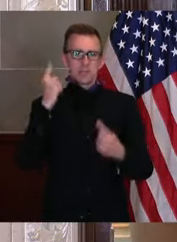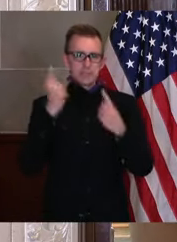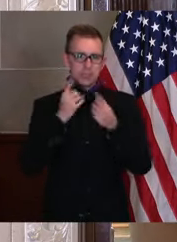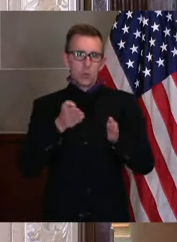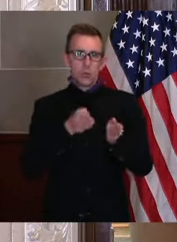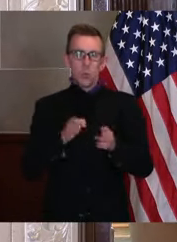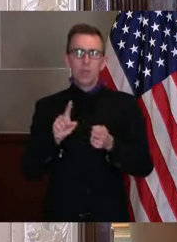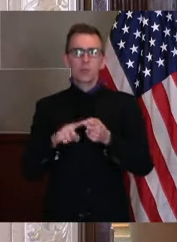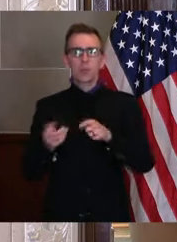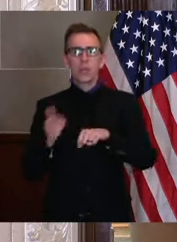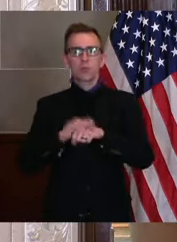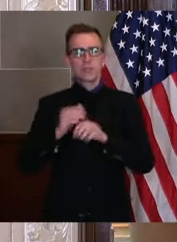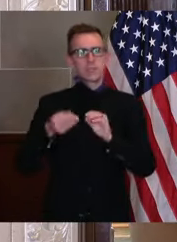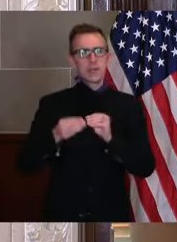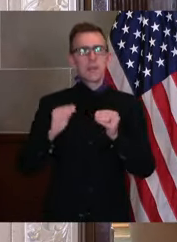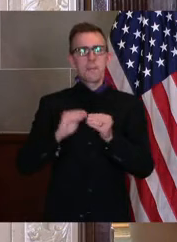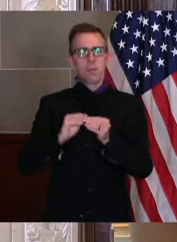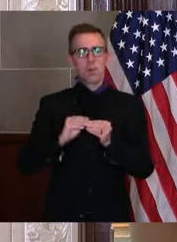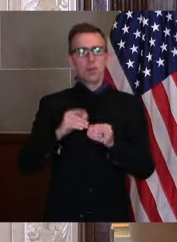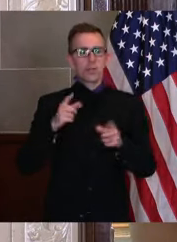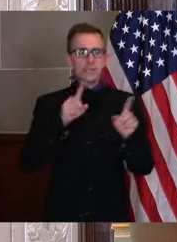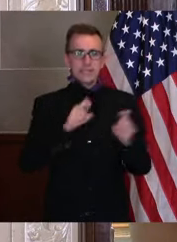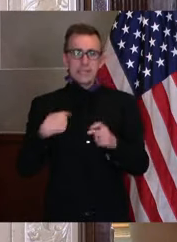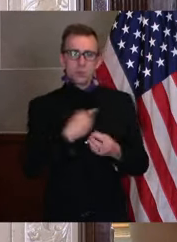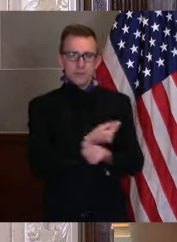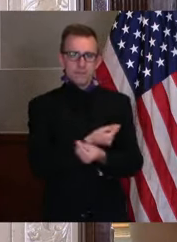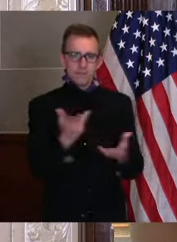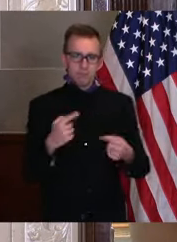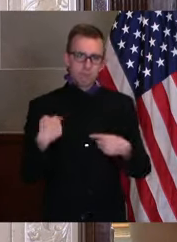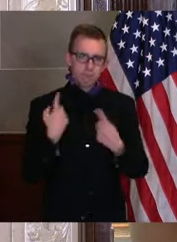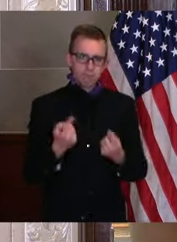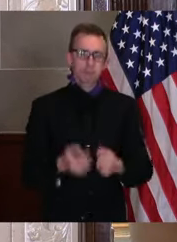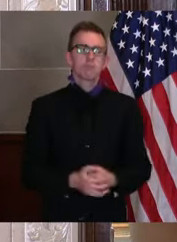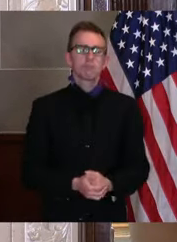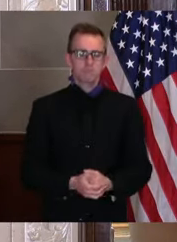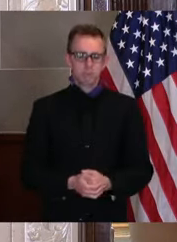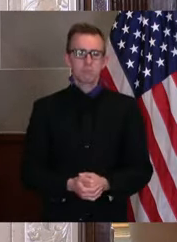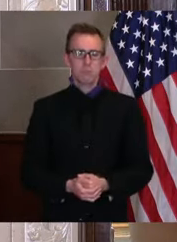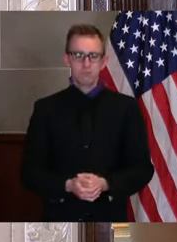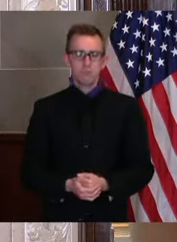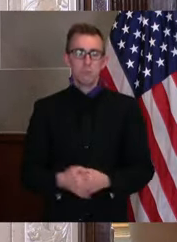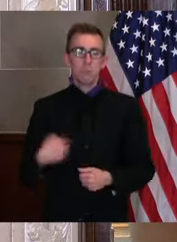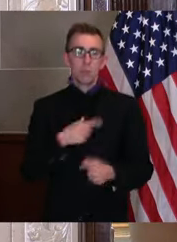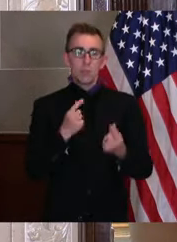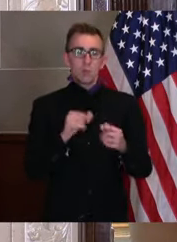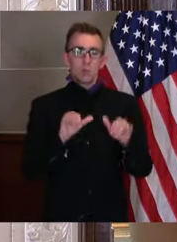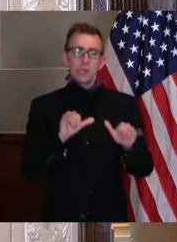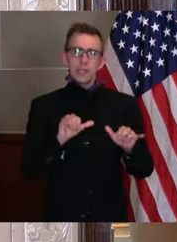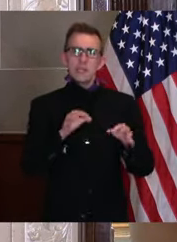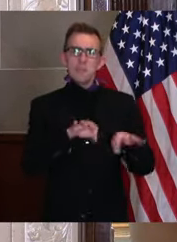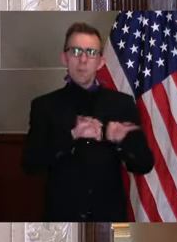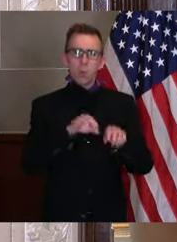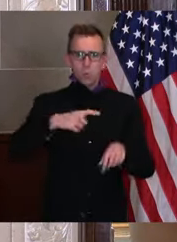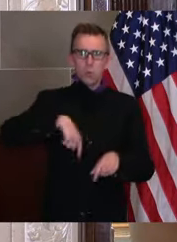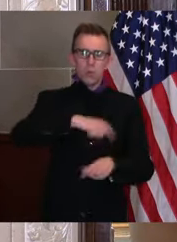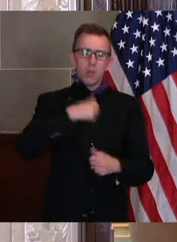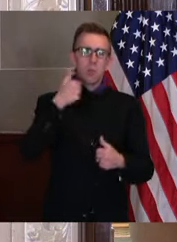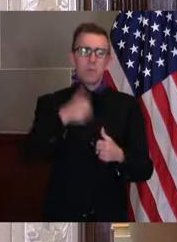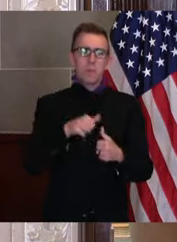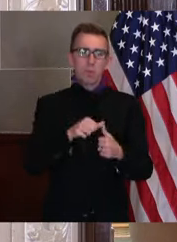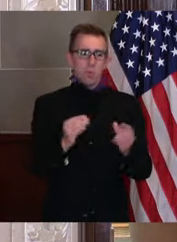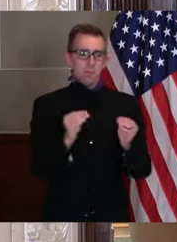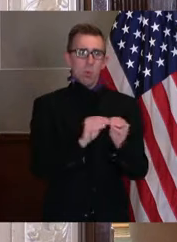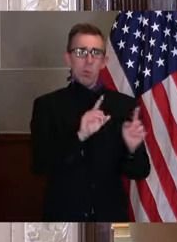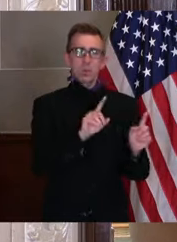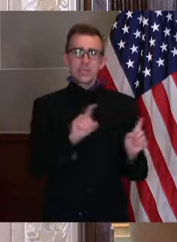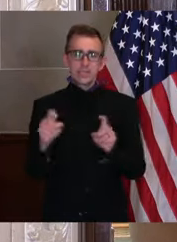to increase the number of tests being done. As we do this, it is important to remember that the more tests